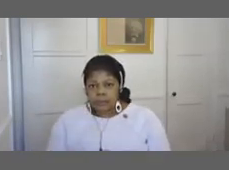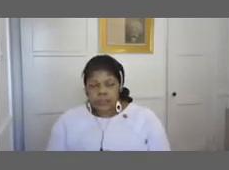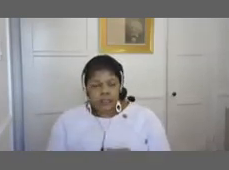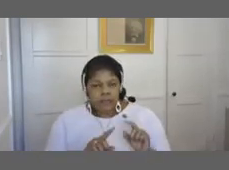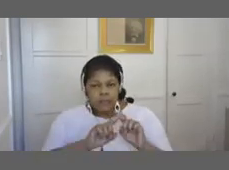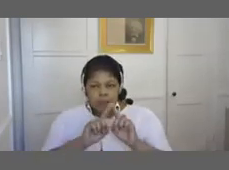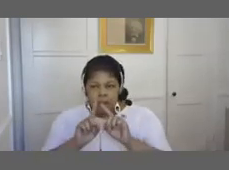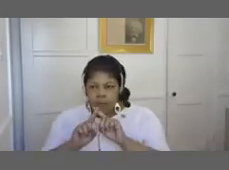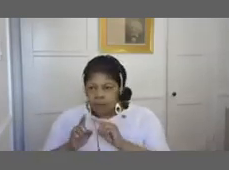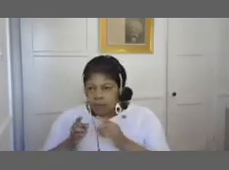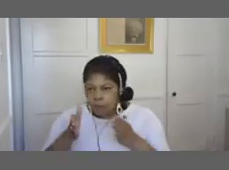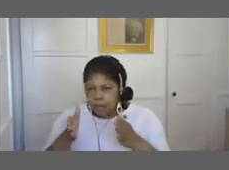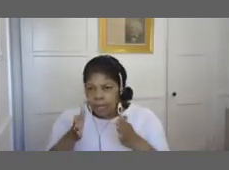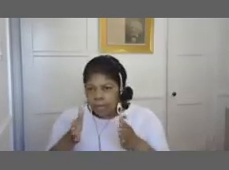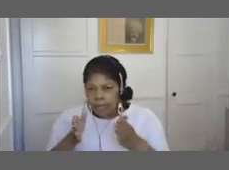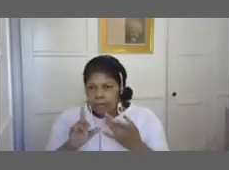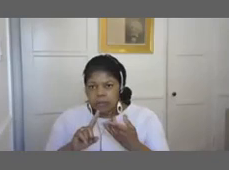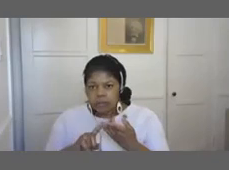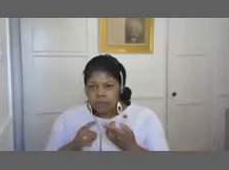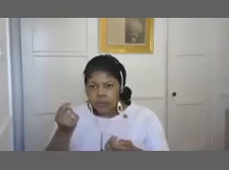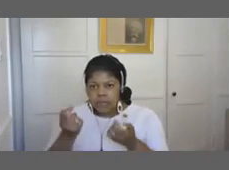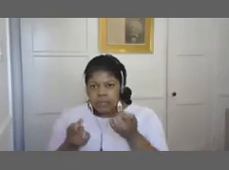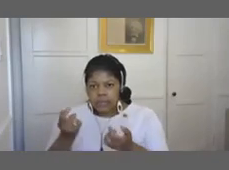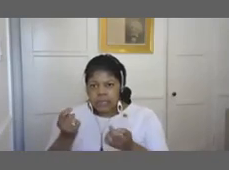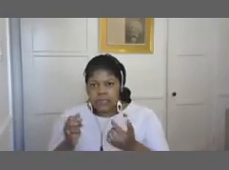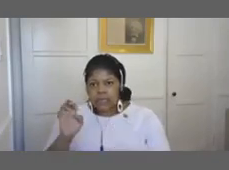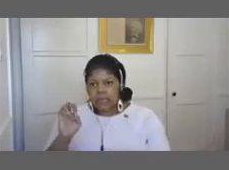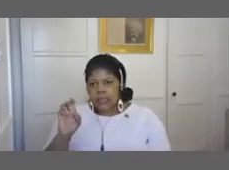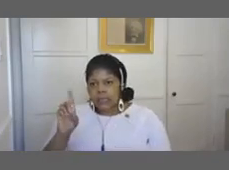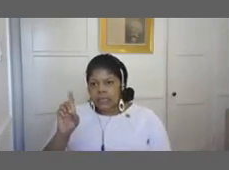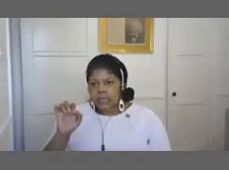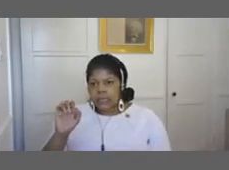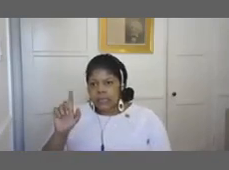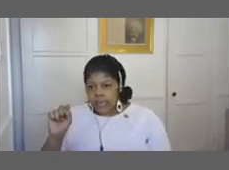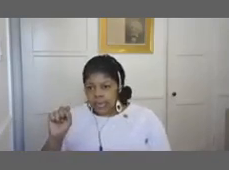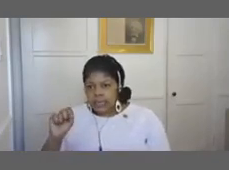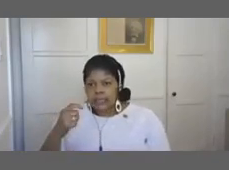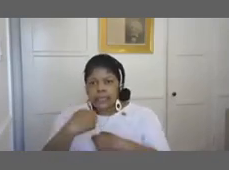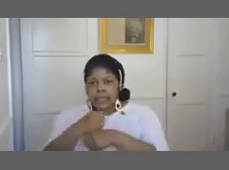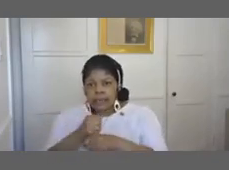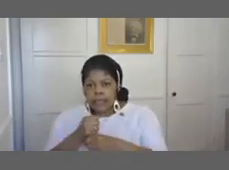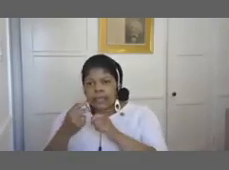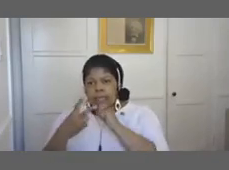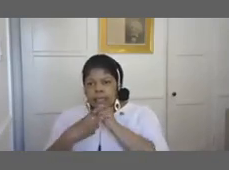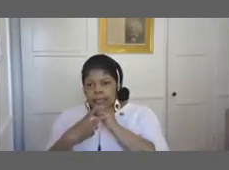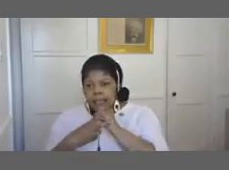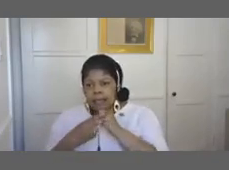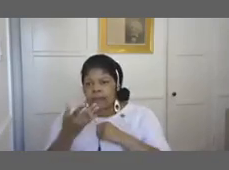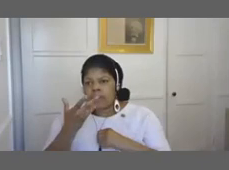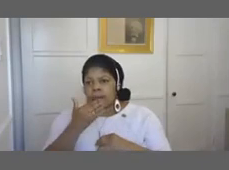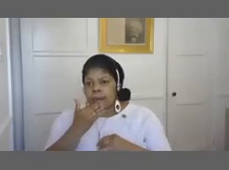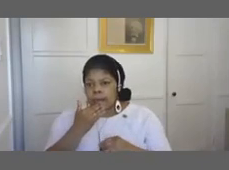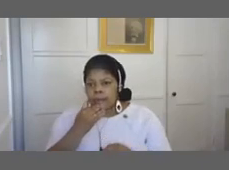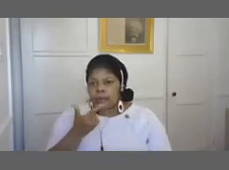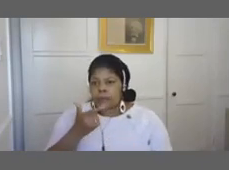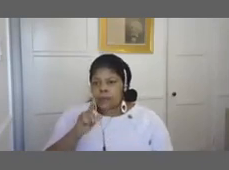ways of editing and saving colors, global and non-global. The next group of colors